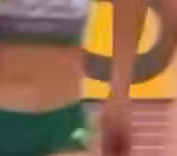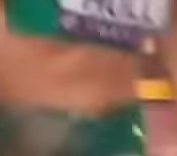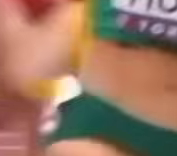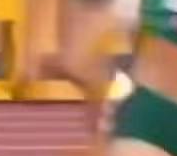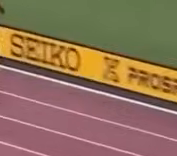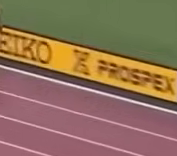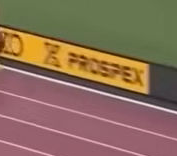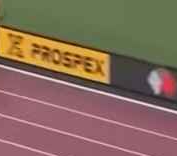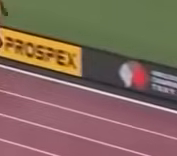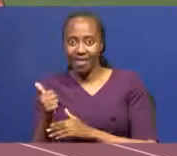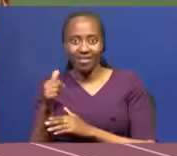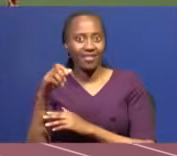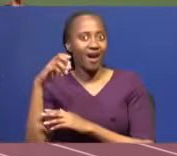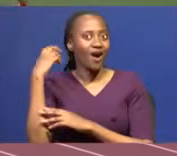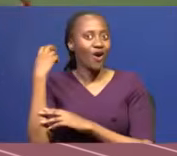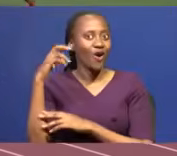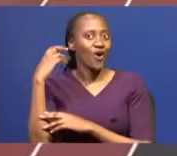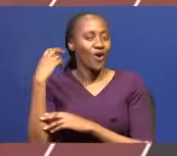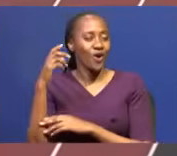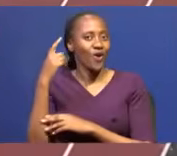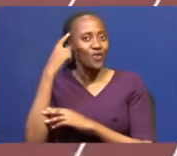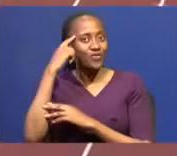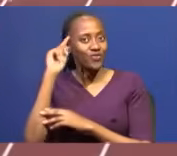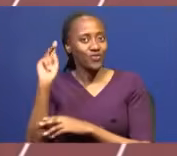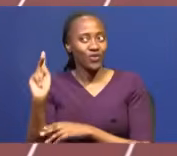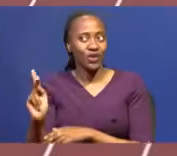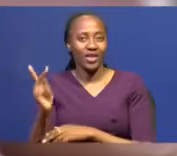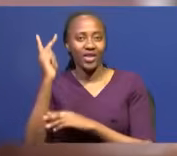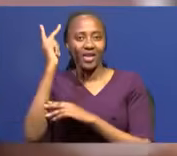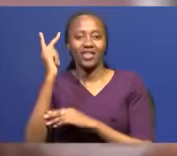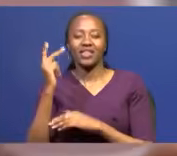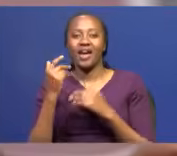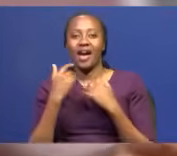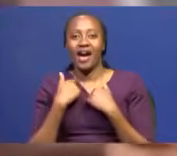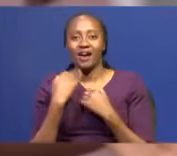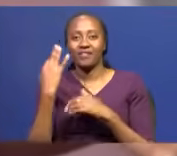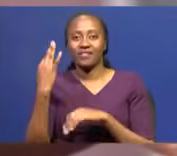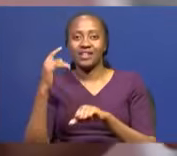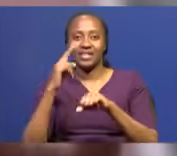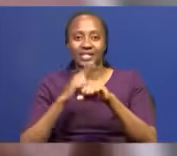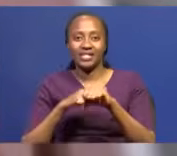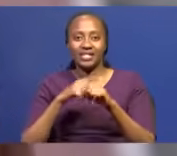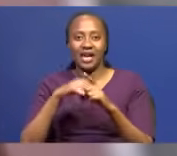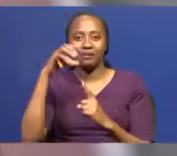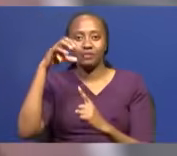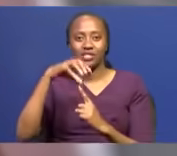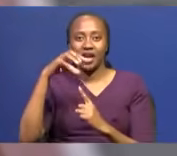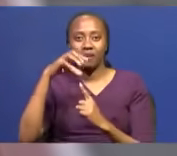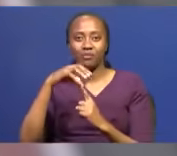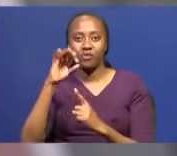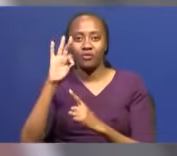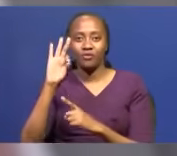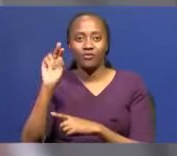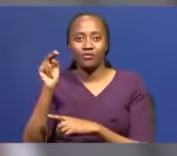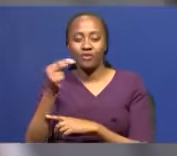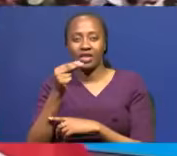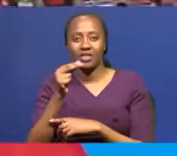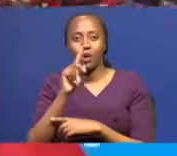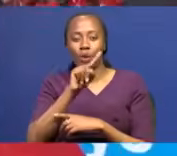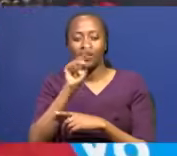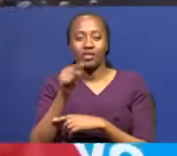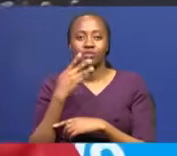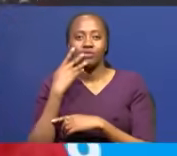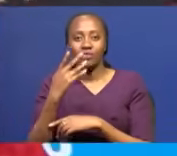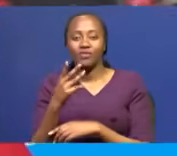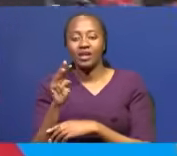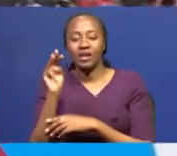Another gold for Kenya. 3 times Olympic champion Faith Kipyegon wins the 1,500 meters in